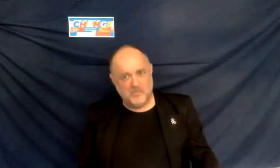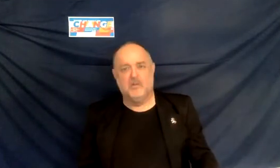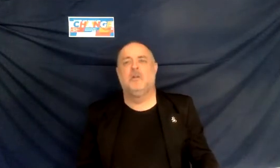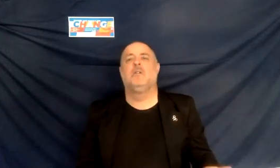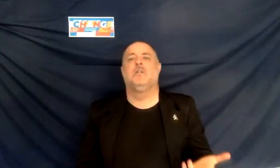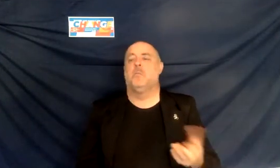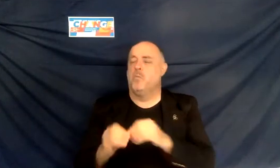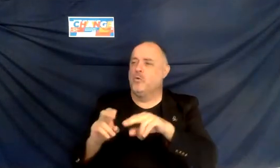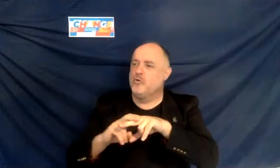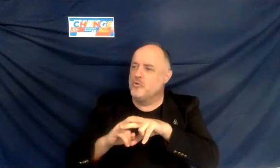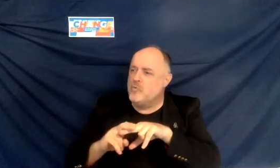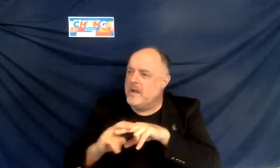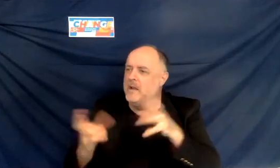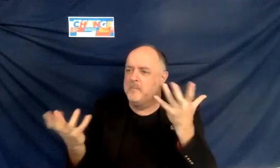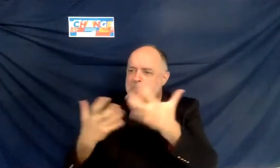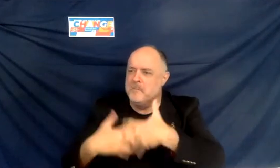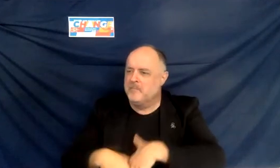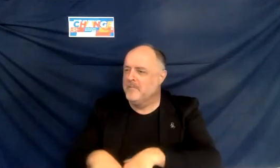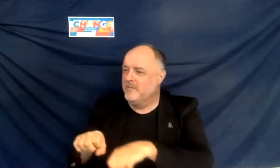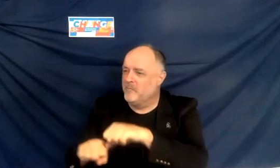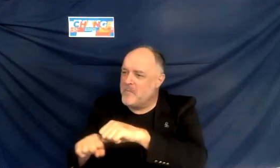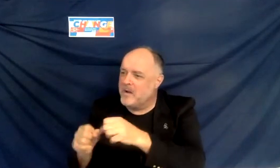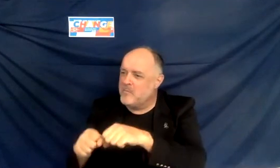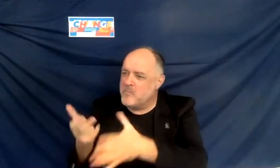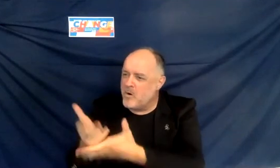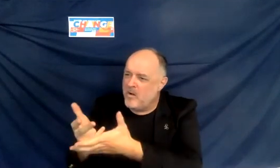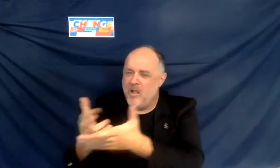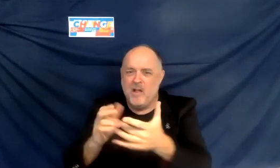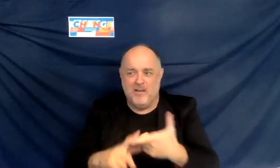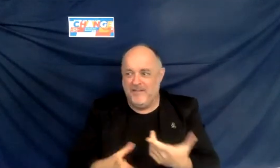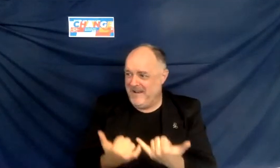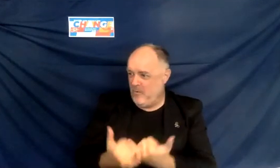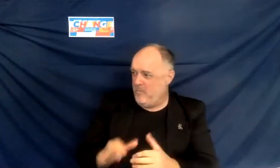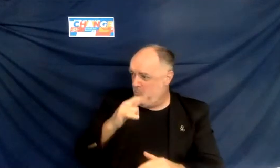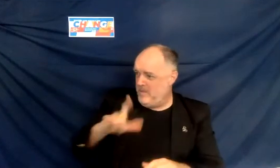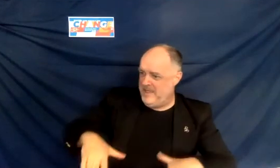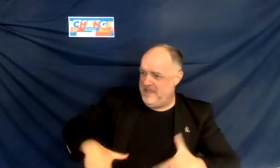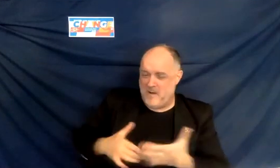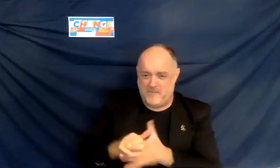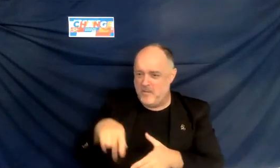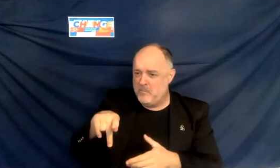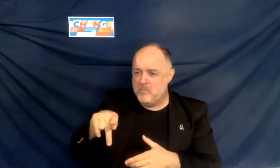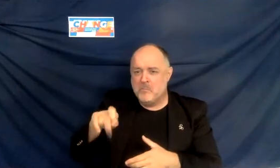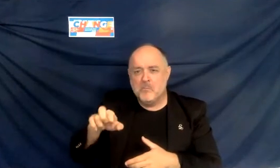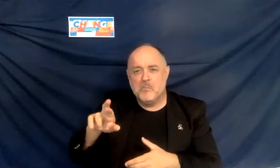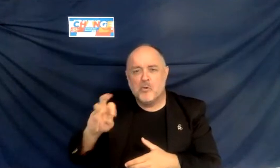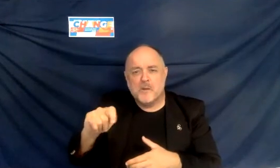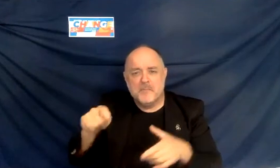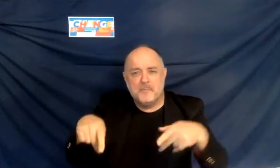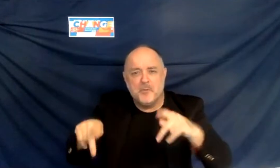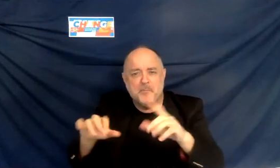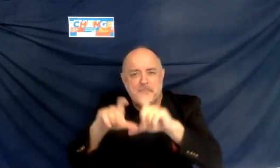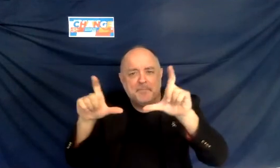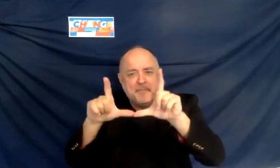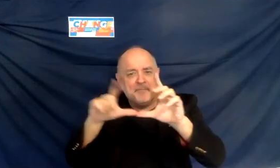parking outside of the city center for those people. And right now only actually residents or people with a permit can access the city, or deliveries, things